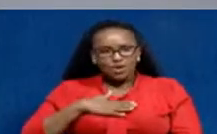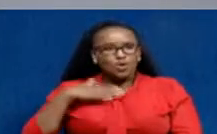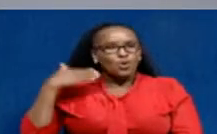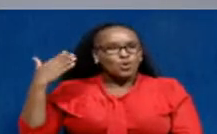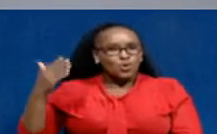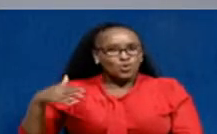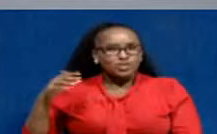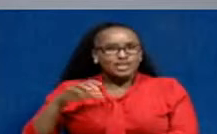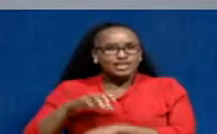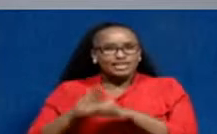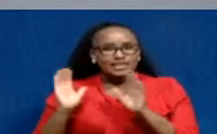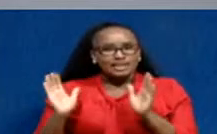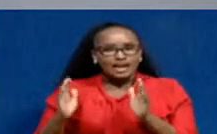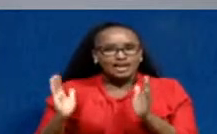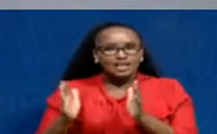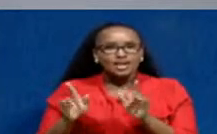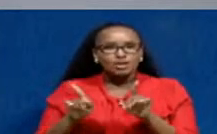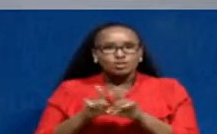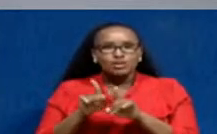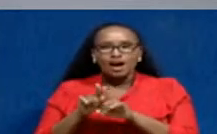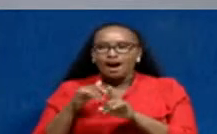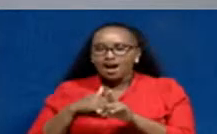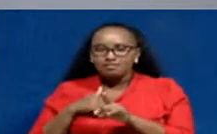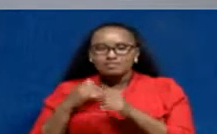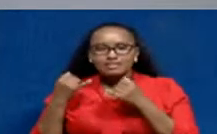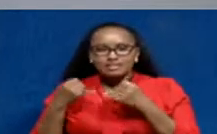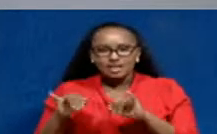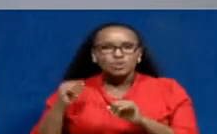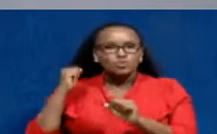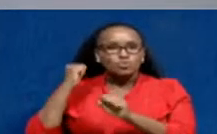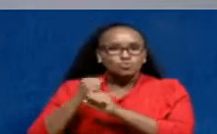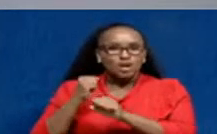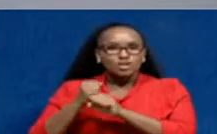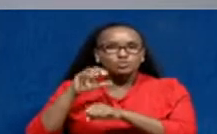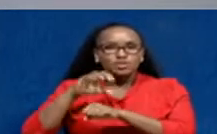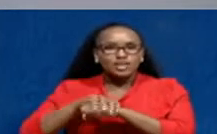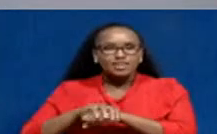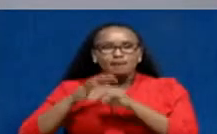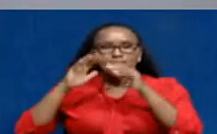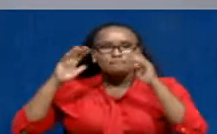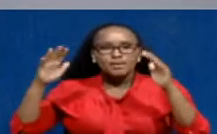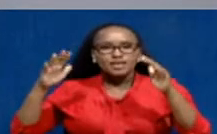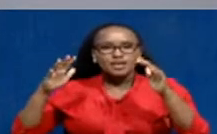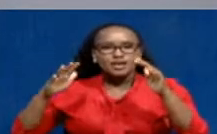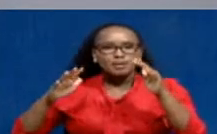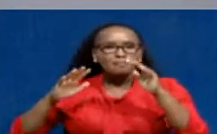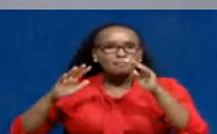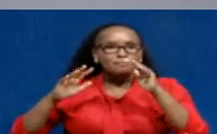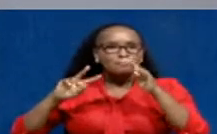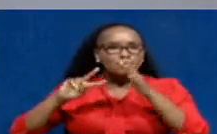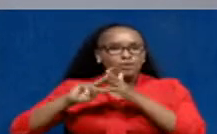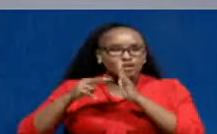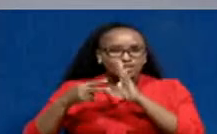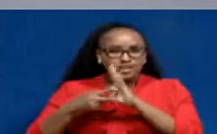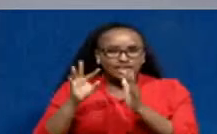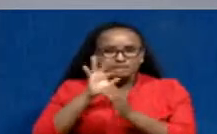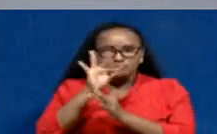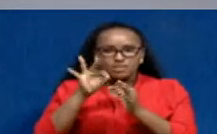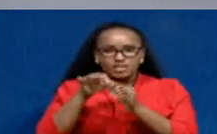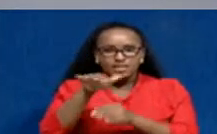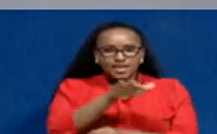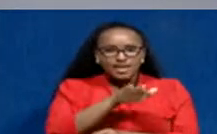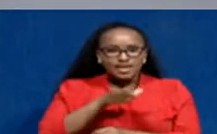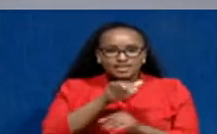this thinking, has accelerated what I call the big push investments, especially in the area